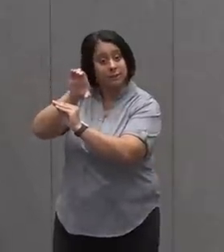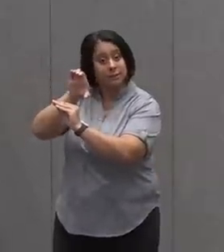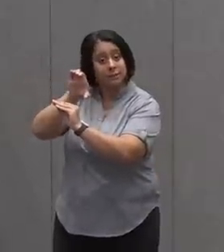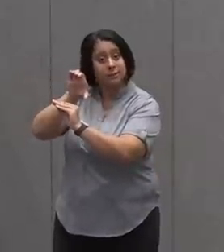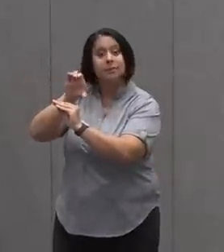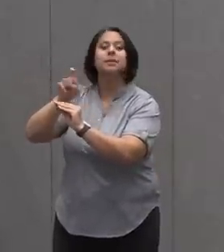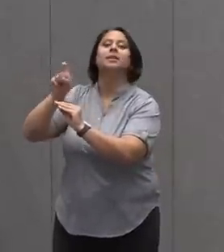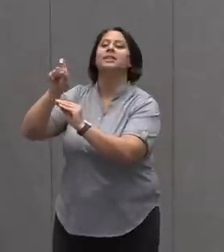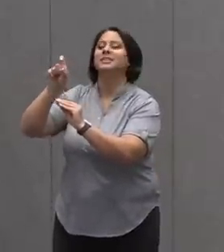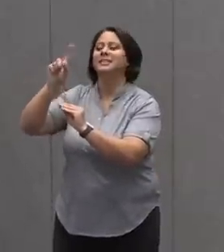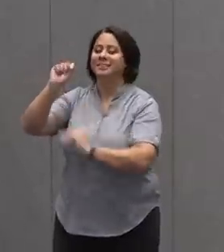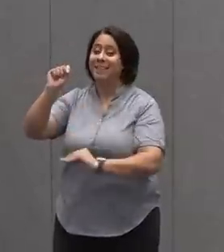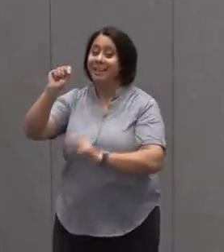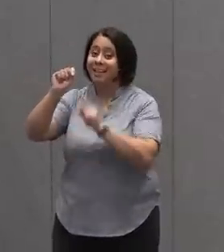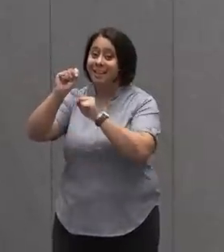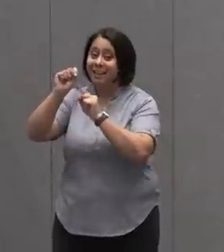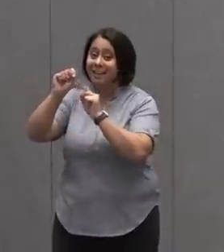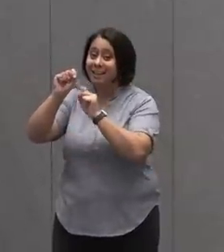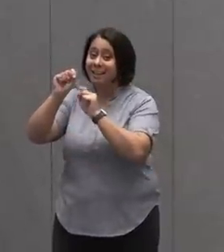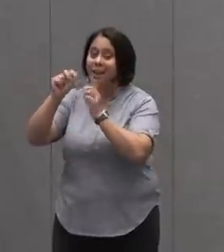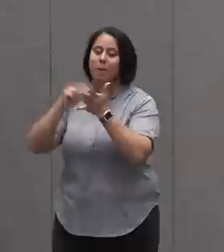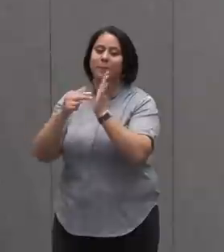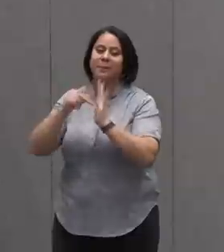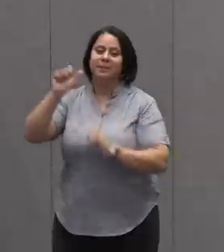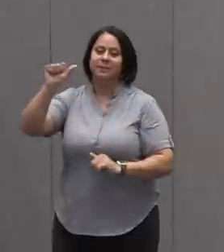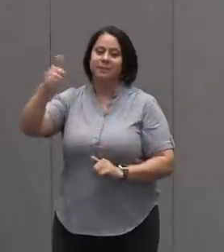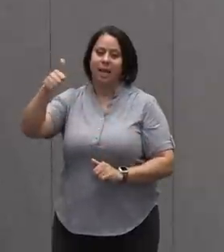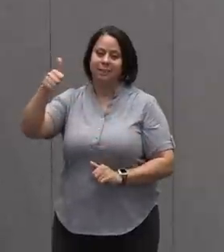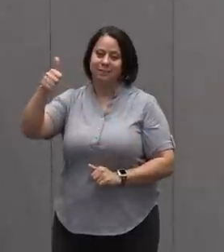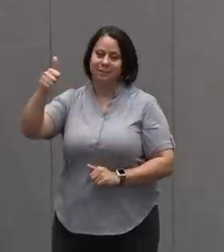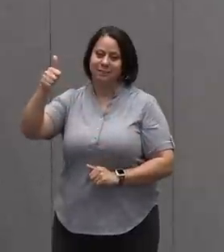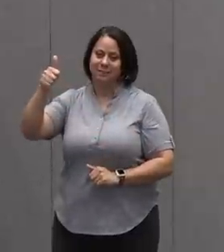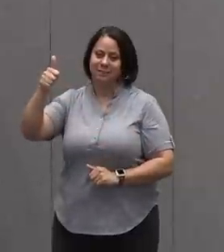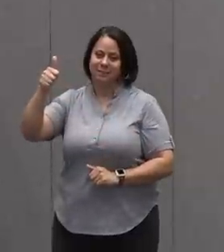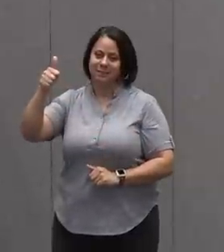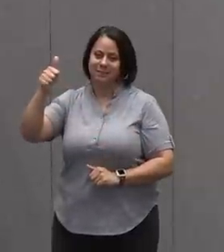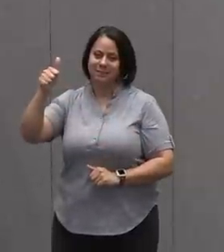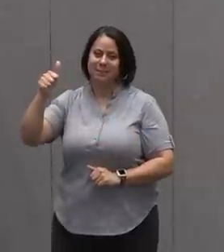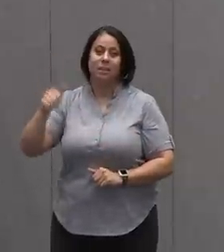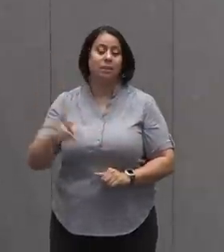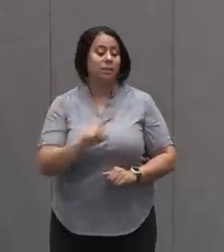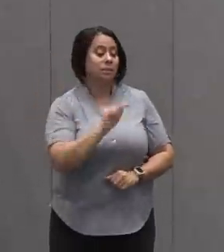I just left a T there because we have a T-E-N-S for tens. We have a